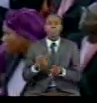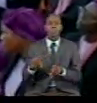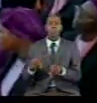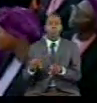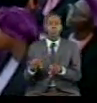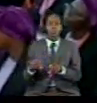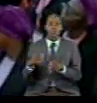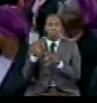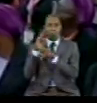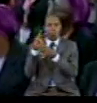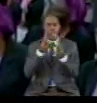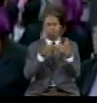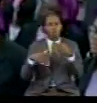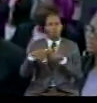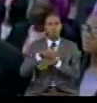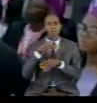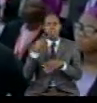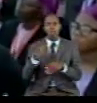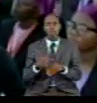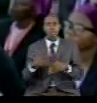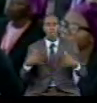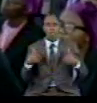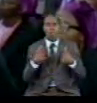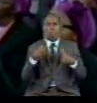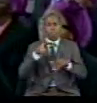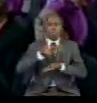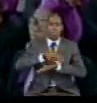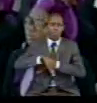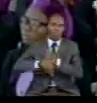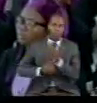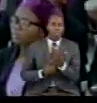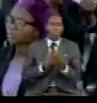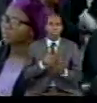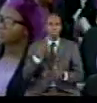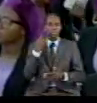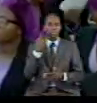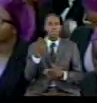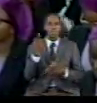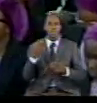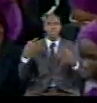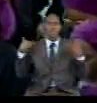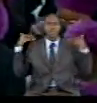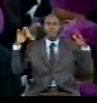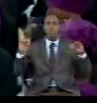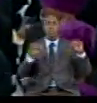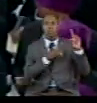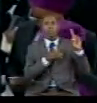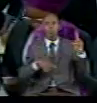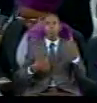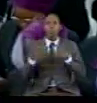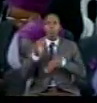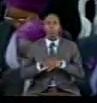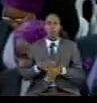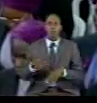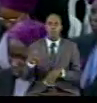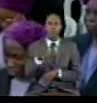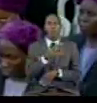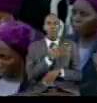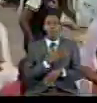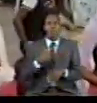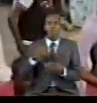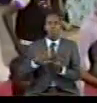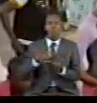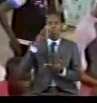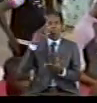night. And lo, the angel of the Lord came upon them, and the glory of the Lord shone